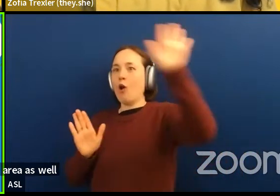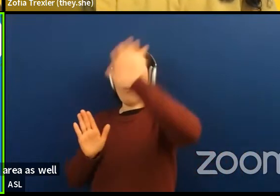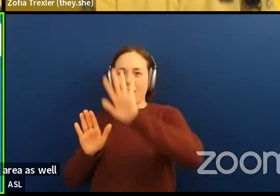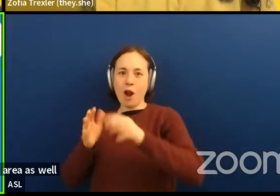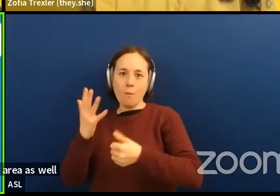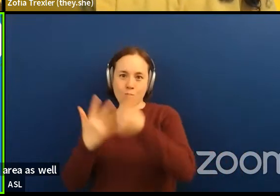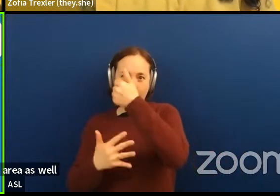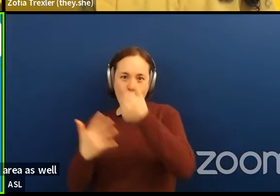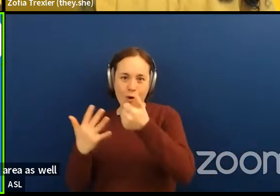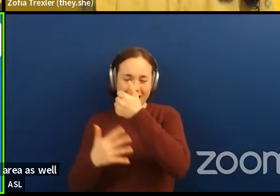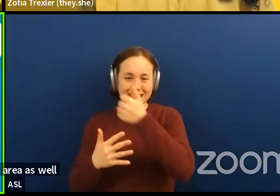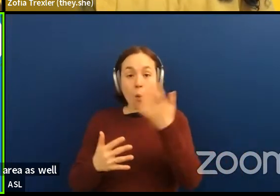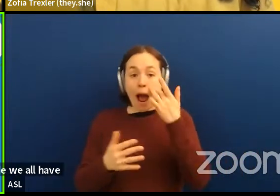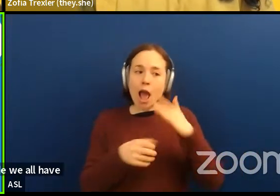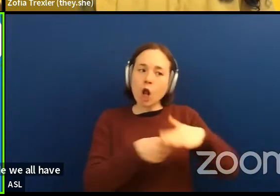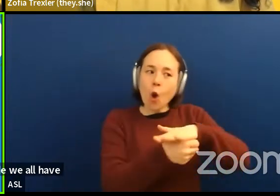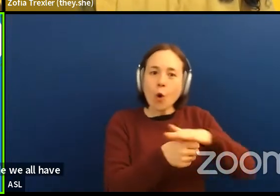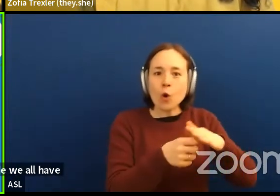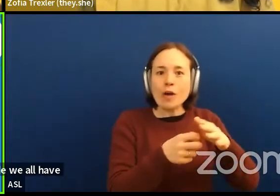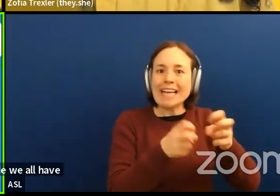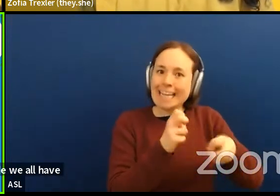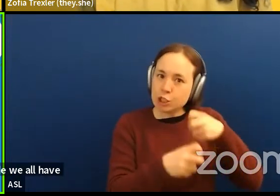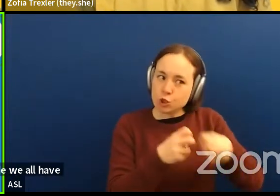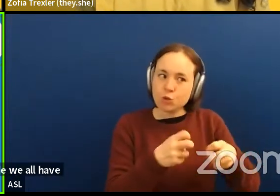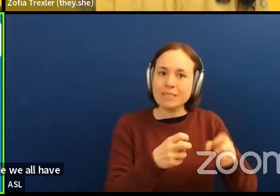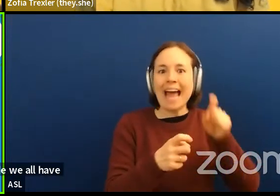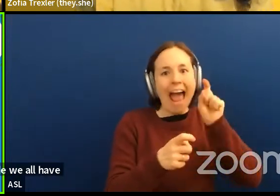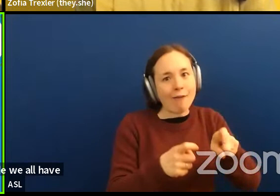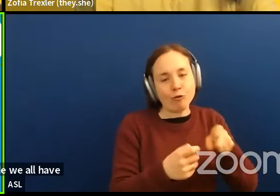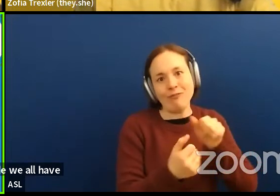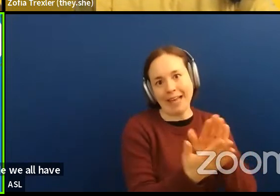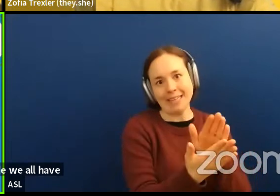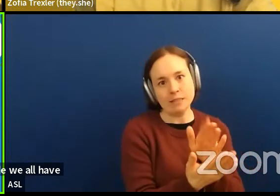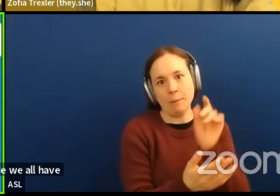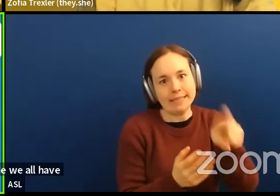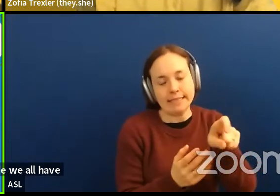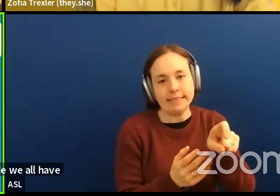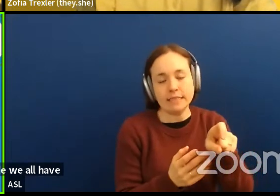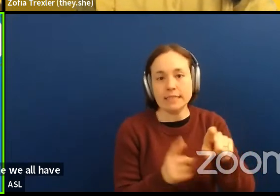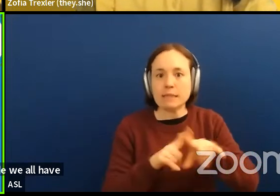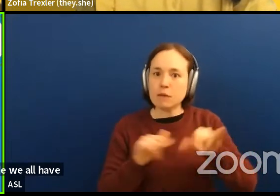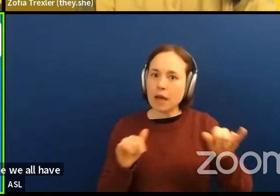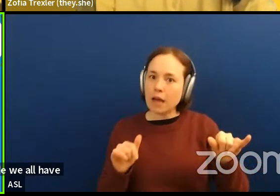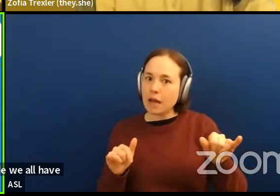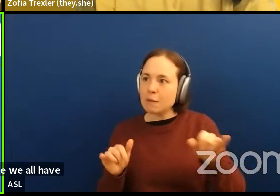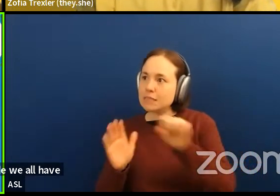issues that are local that we need to tackle and deal with.